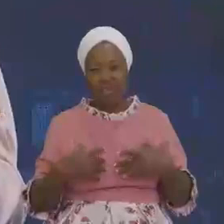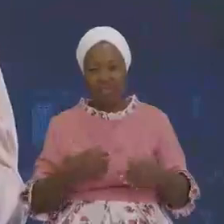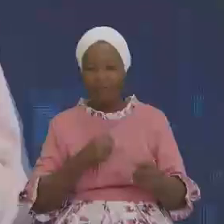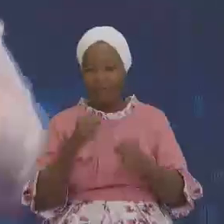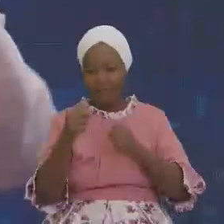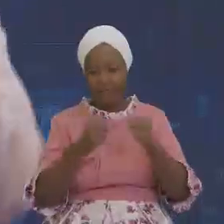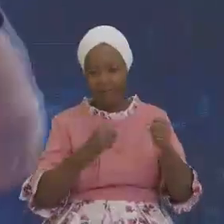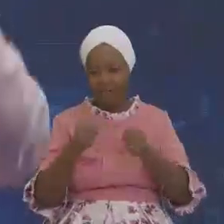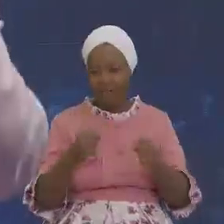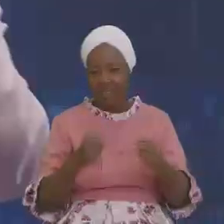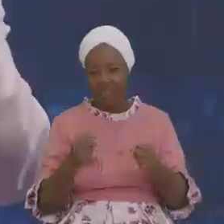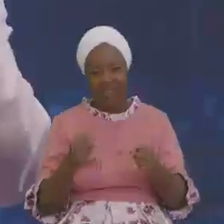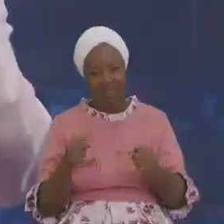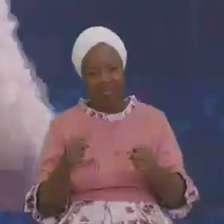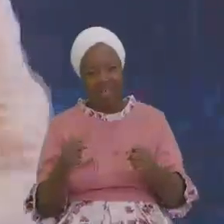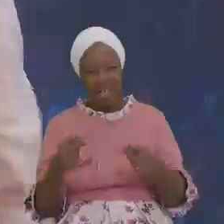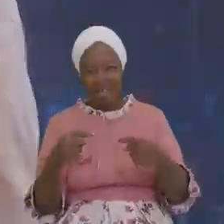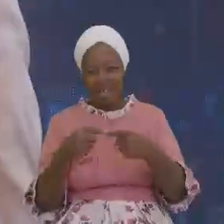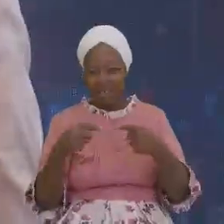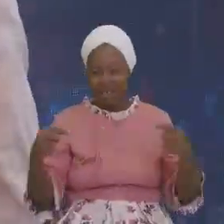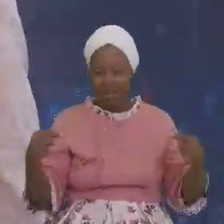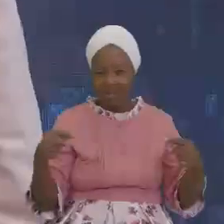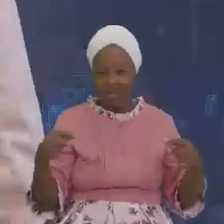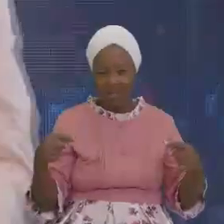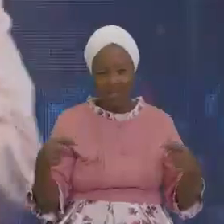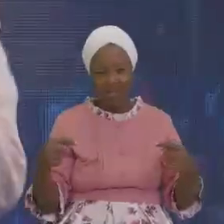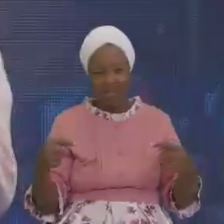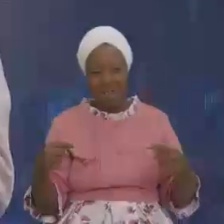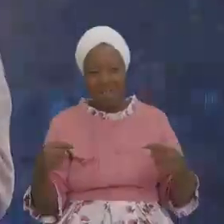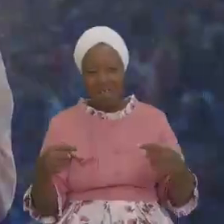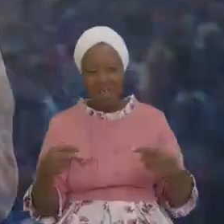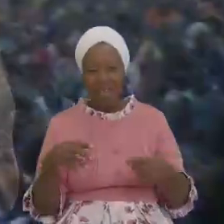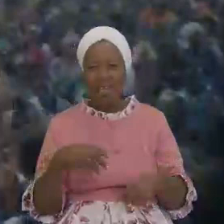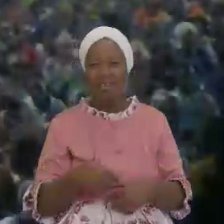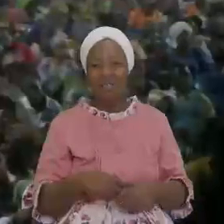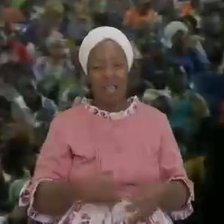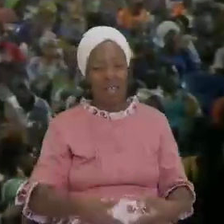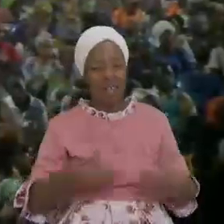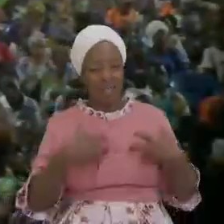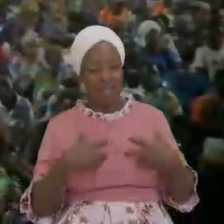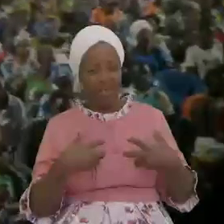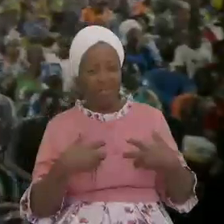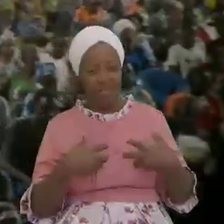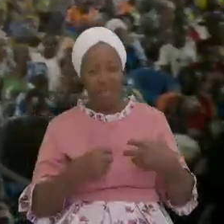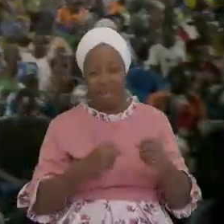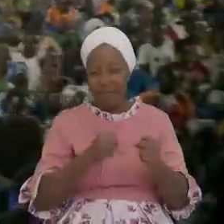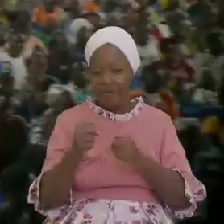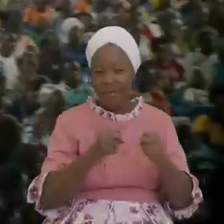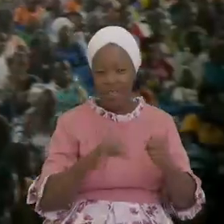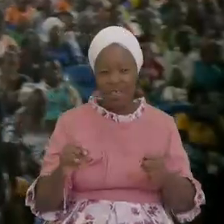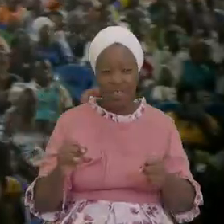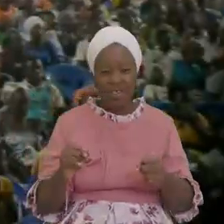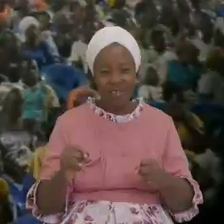emulations, wrath, strife, anger, fighting,